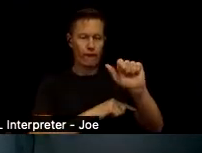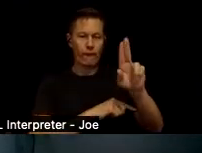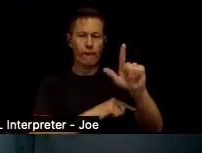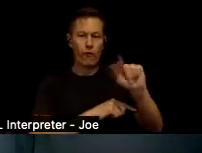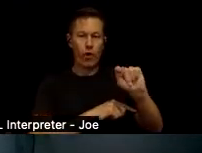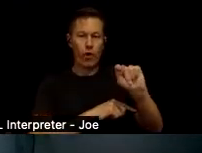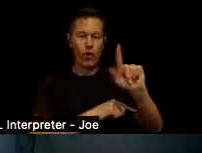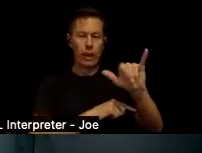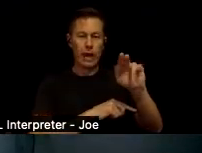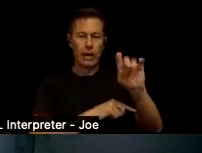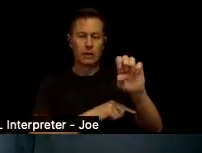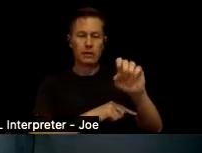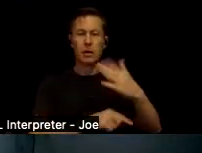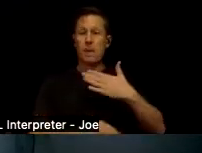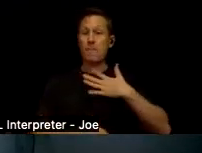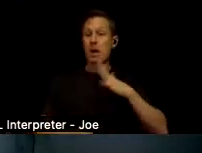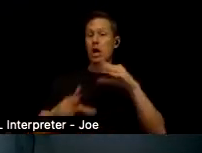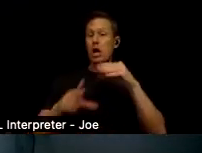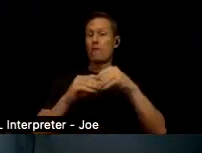own involvement with the sequence,